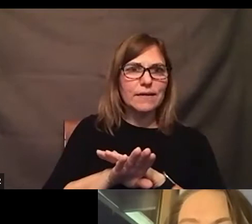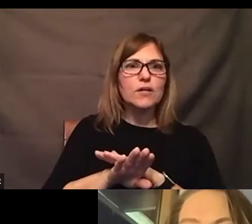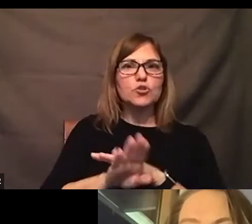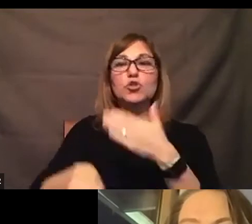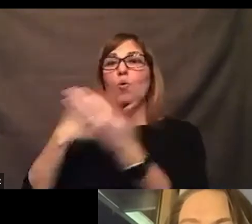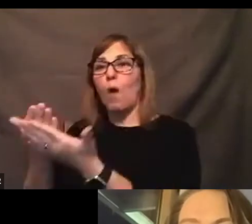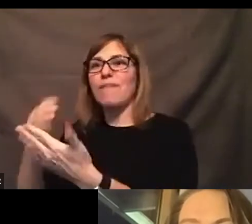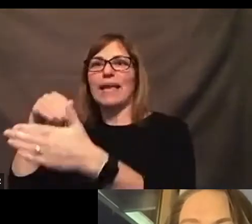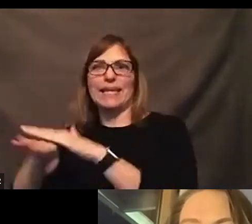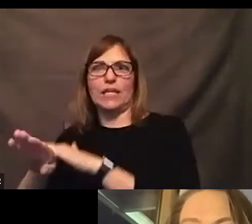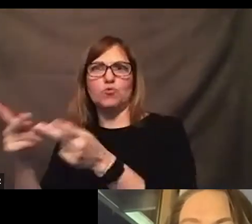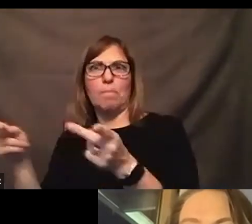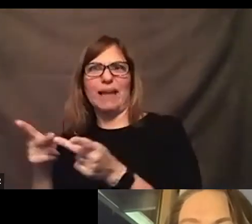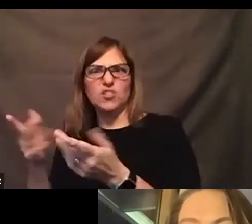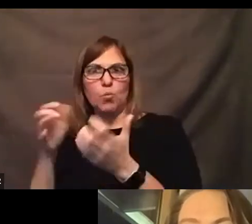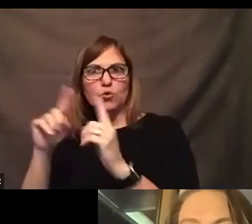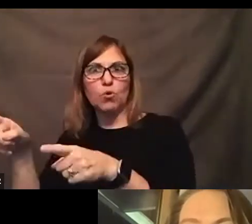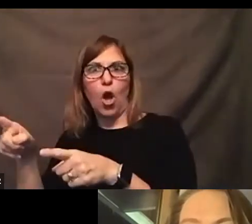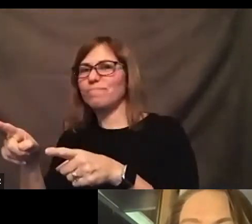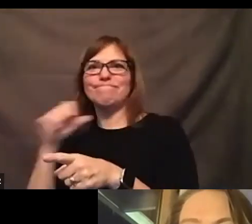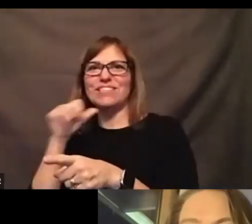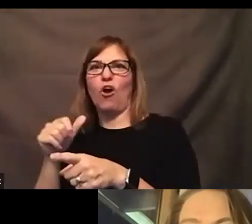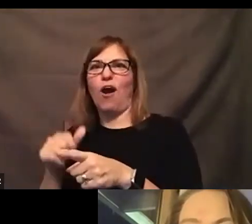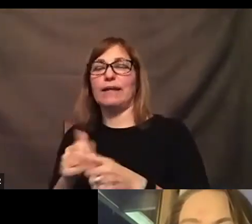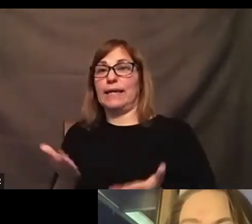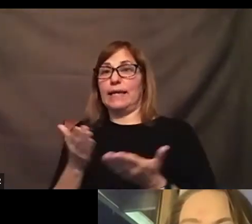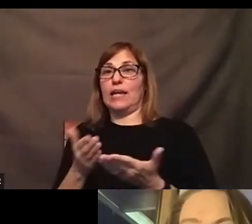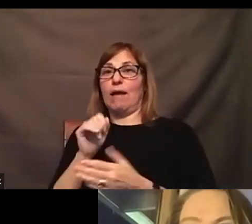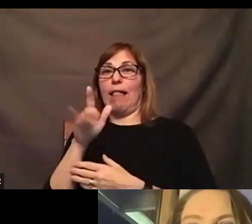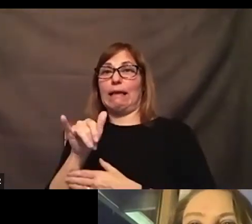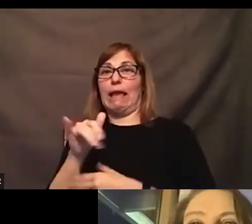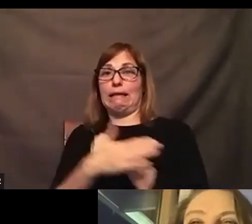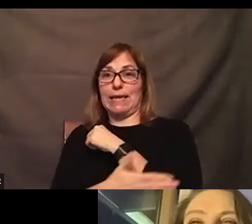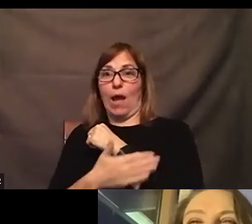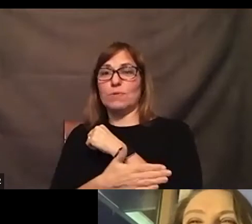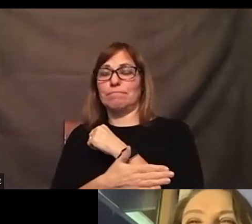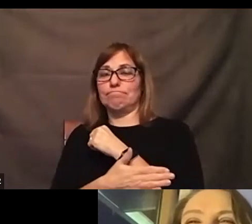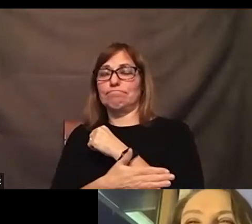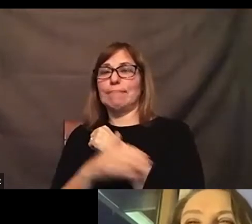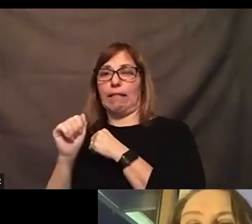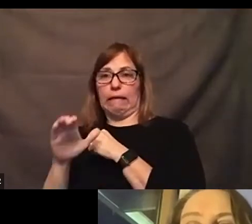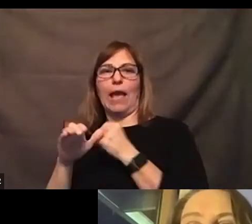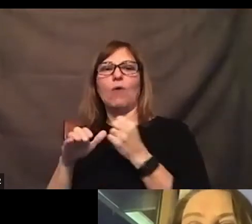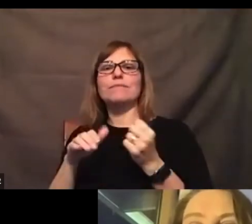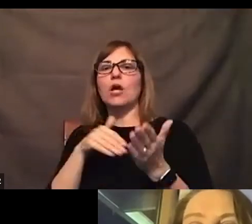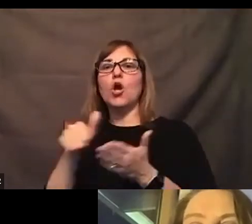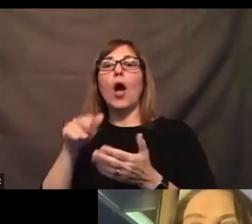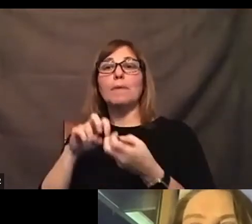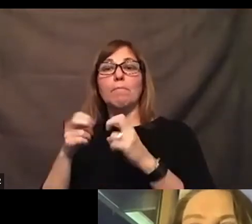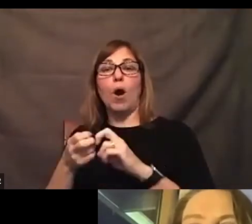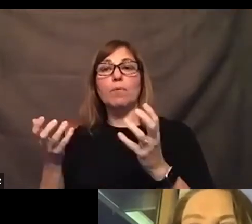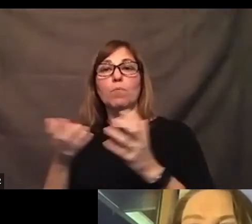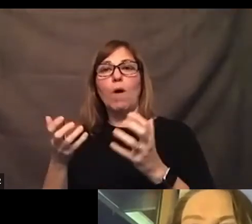So for example, here in the Allegheny County, a common problem is, for example, sidewalks not